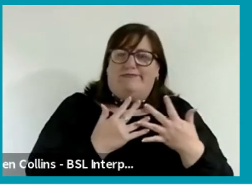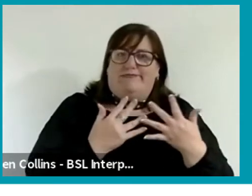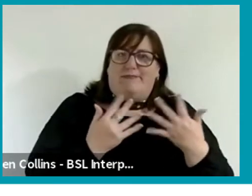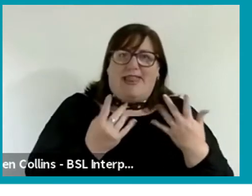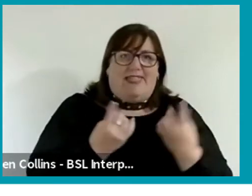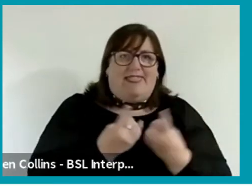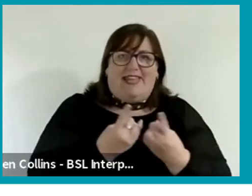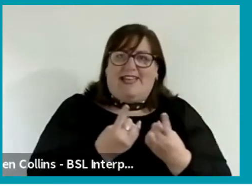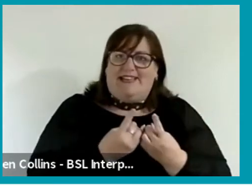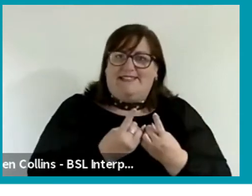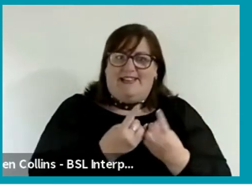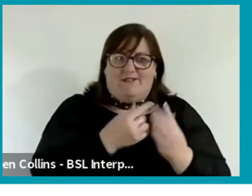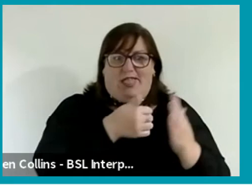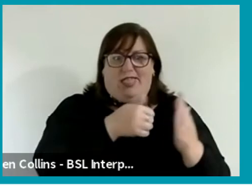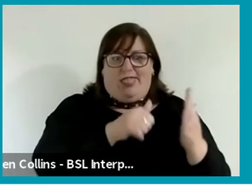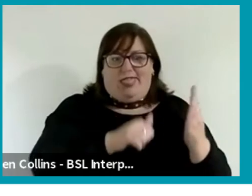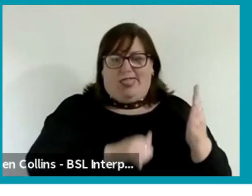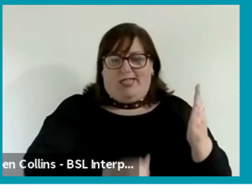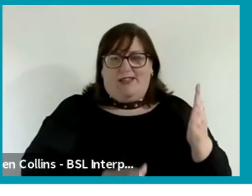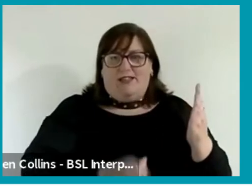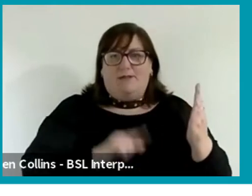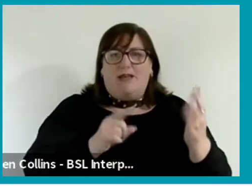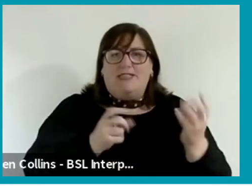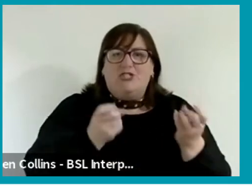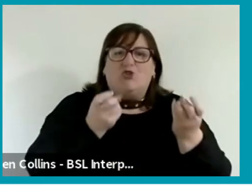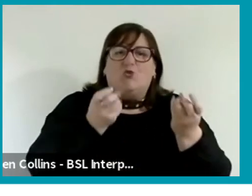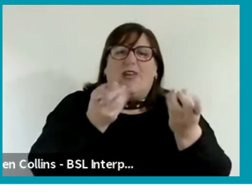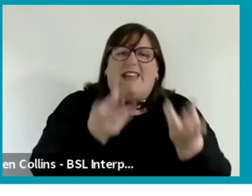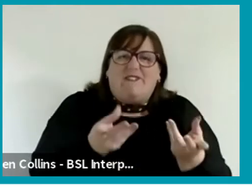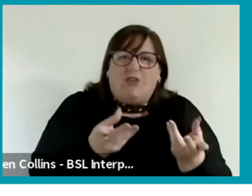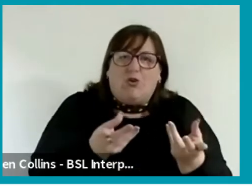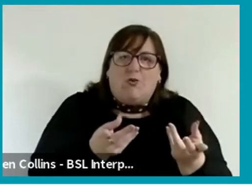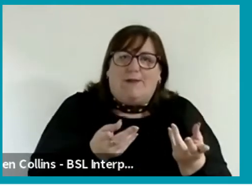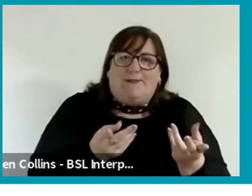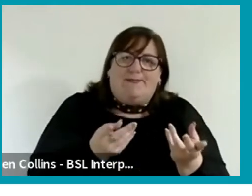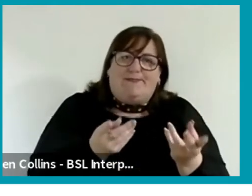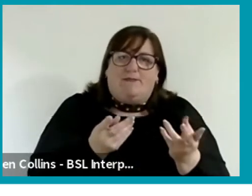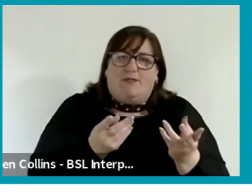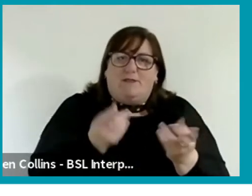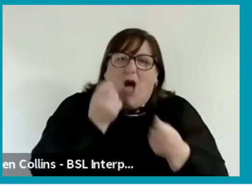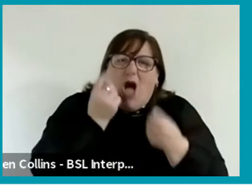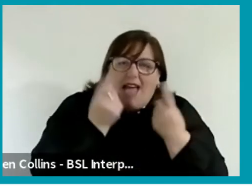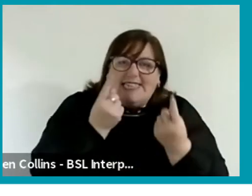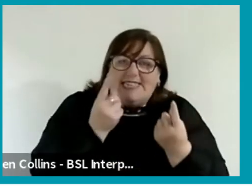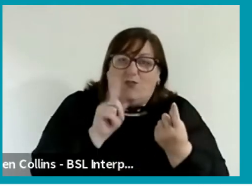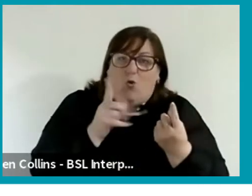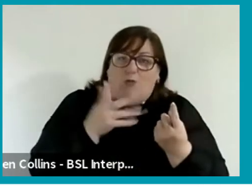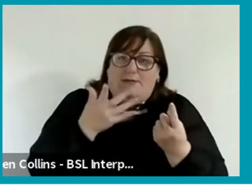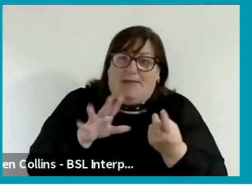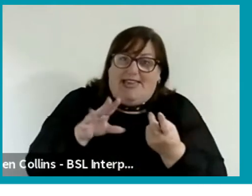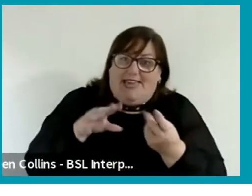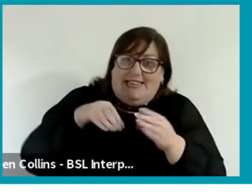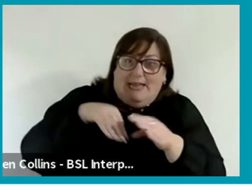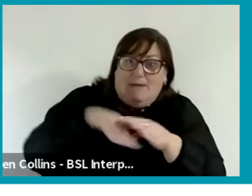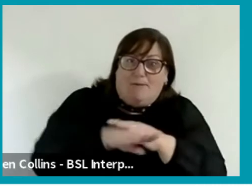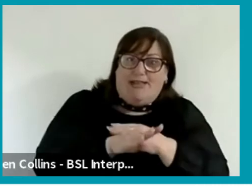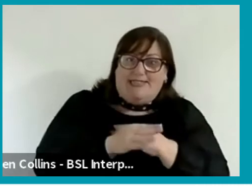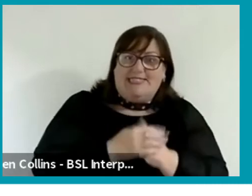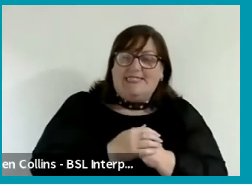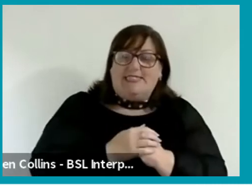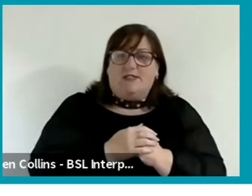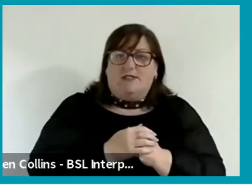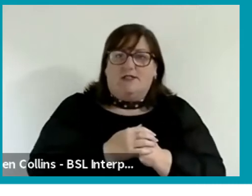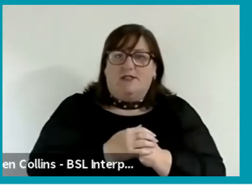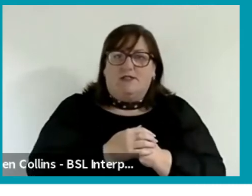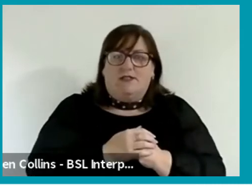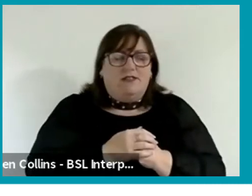you a flavor really in terms of touch points and areas that we've explored and implemented things. I think the continuous improvement is so